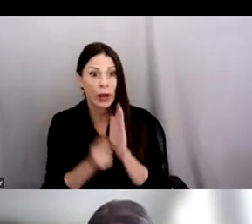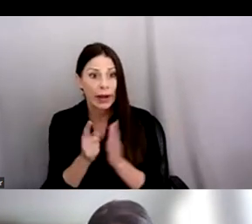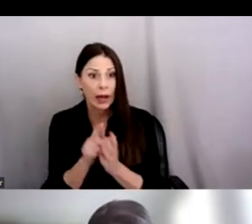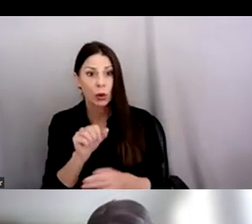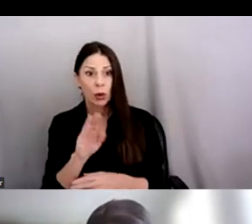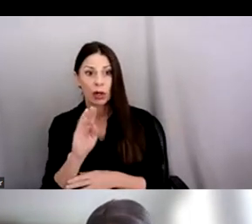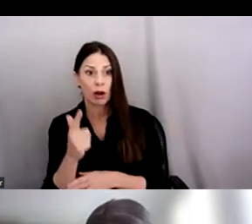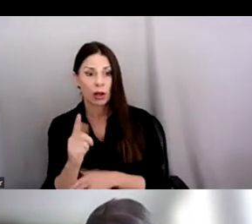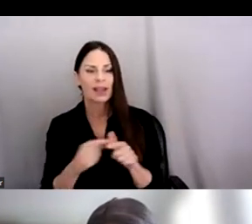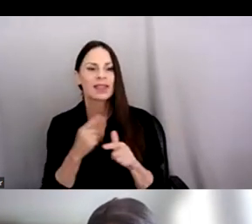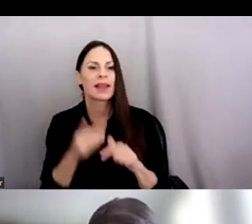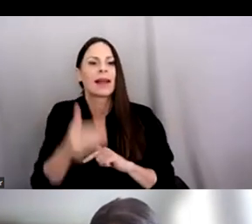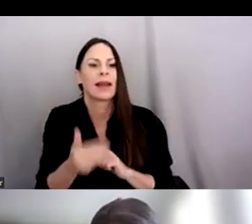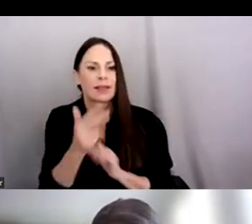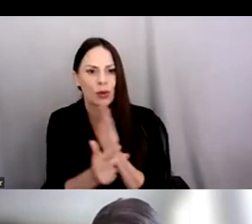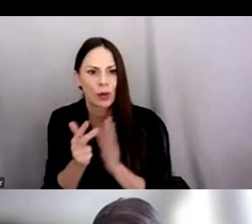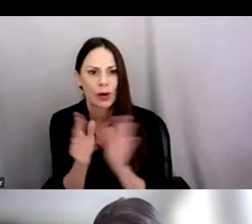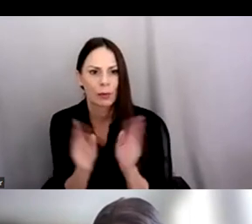in September.